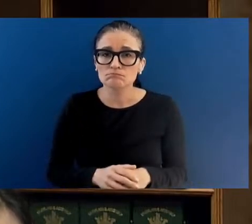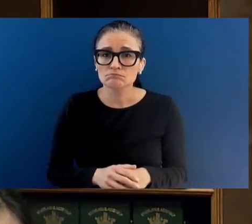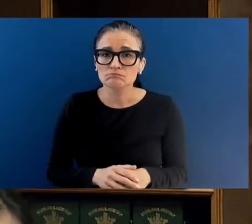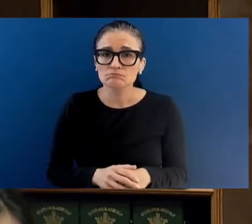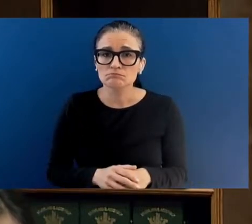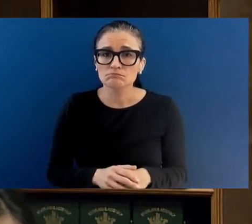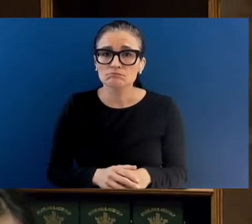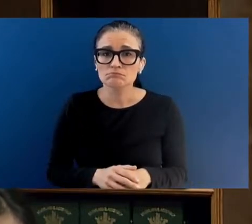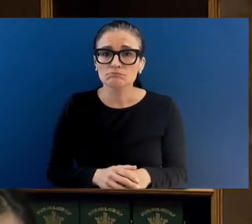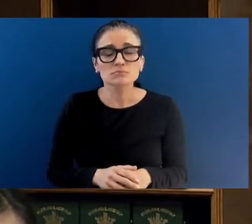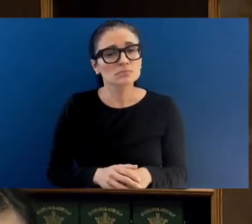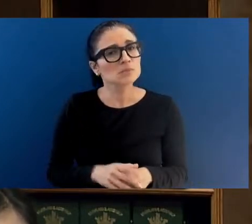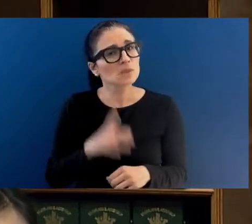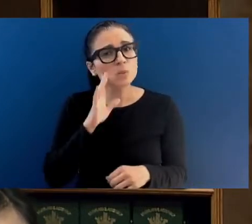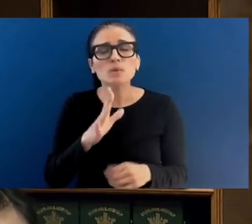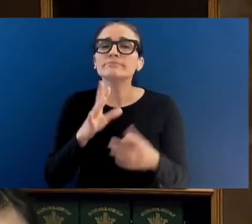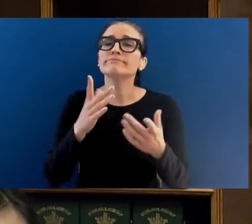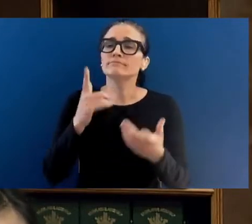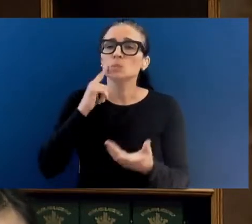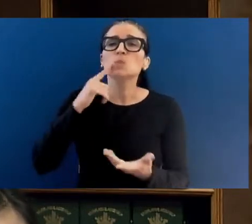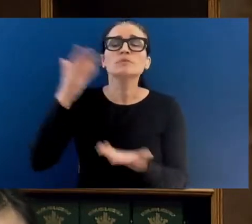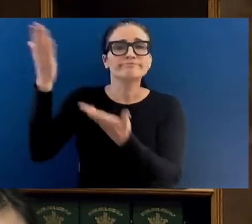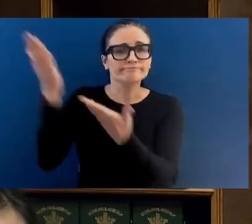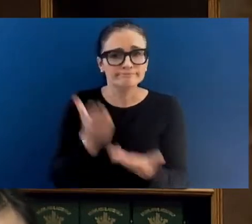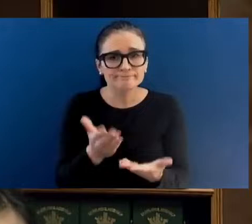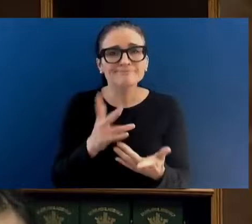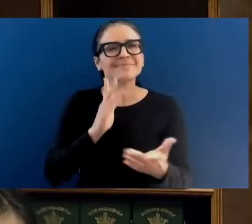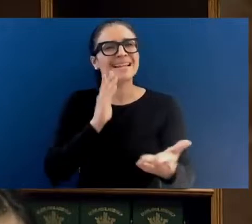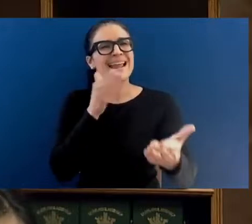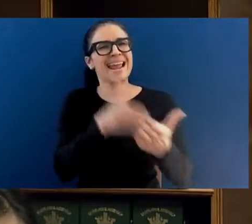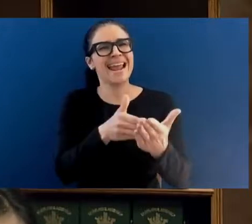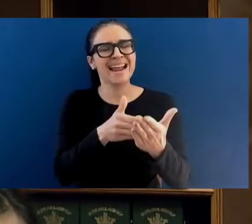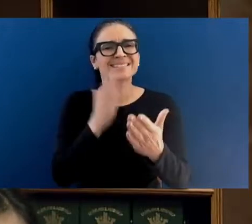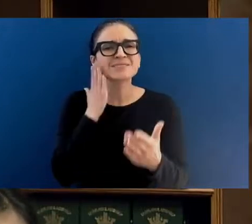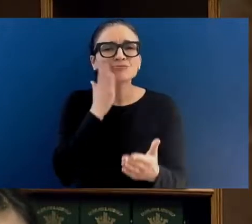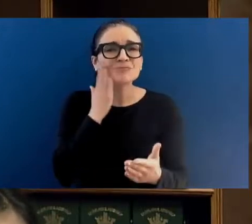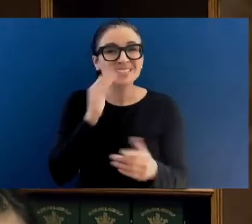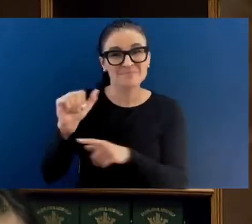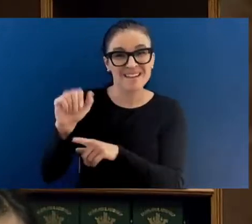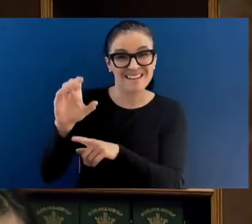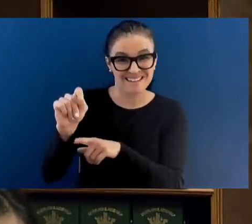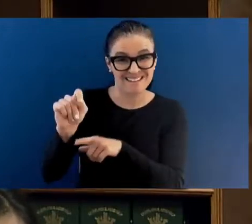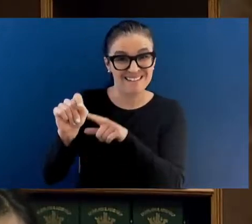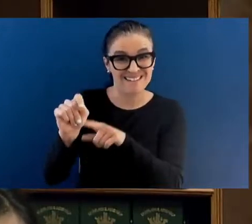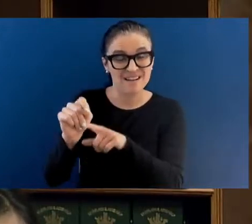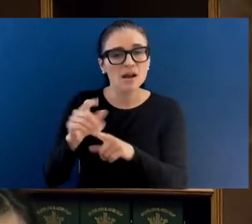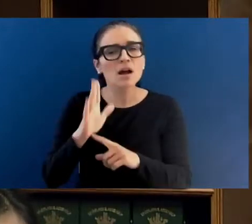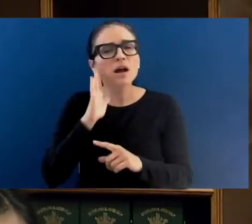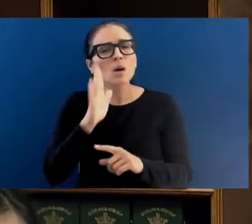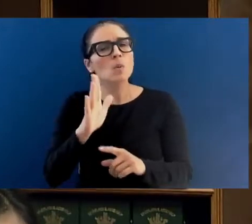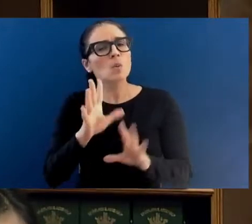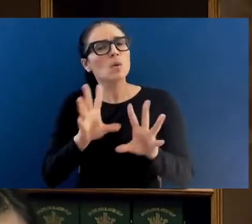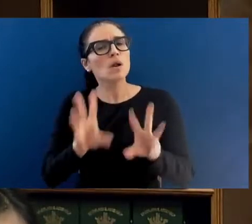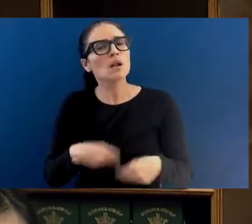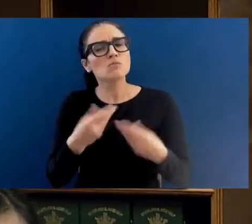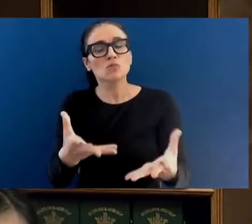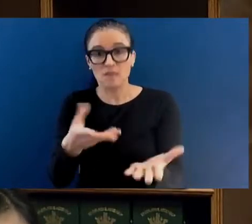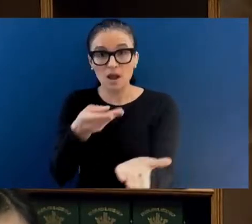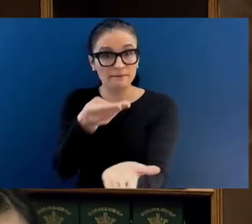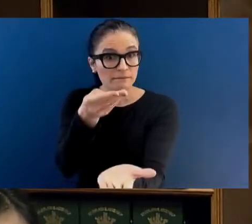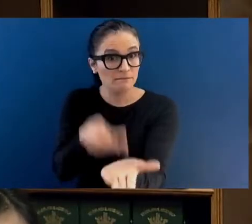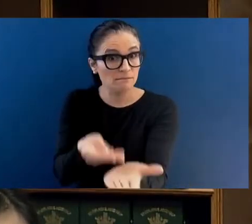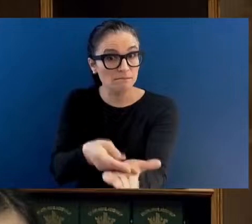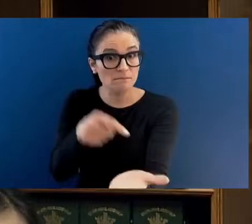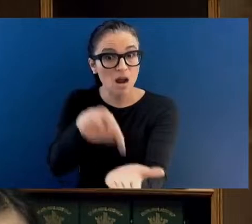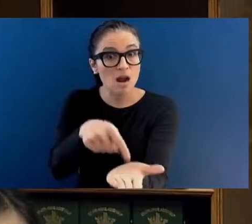enshrining Holocaust education in K-12, whether it be providing funding for community groups and organizations who are